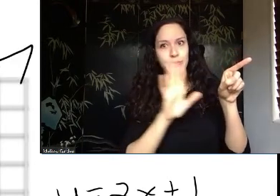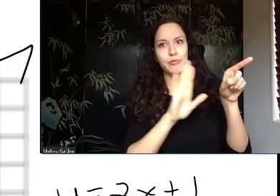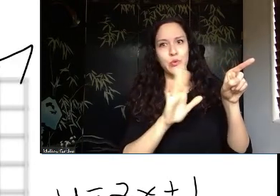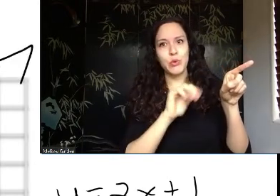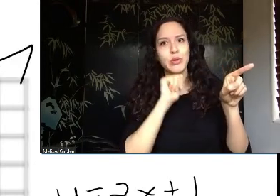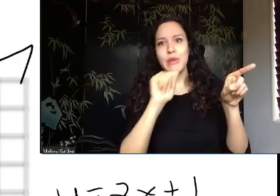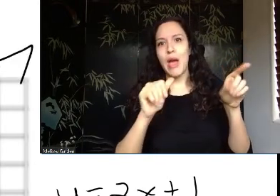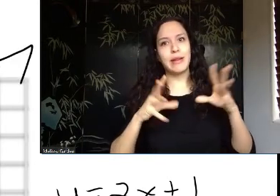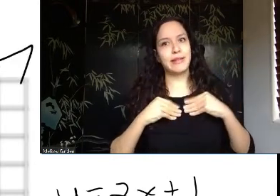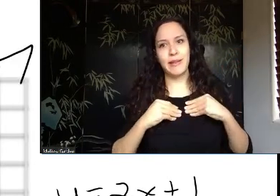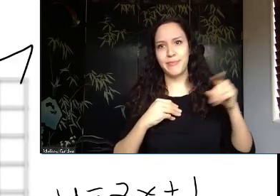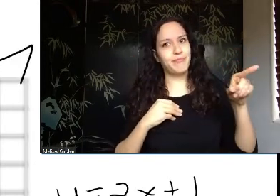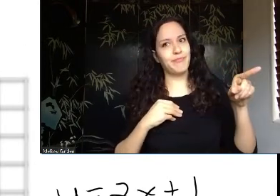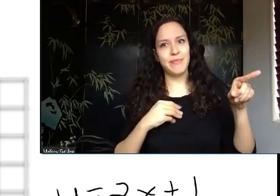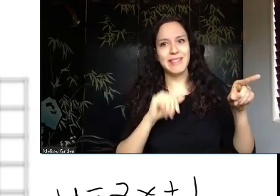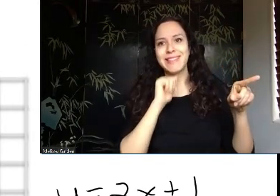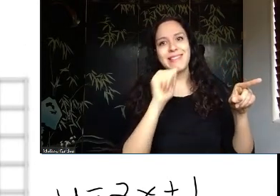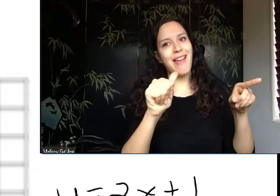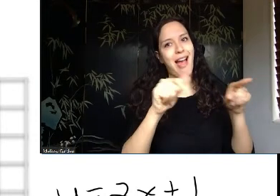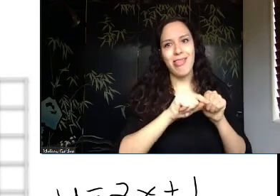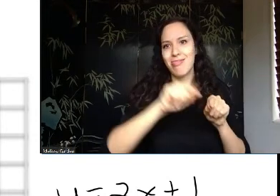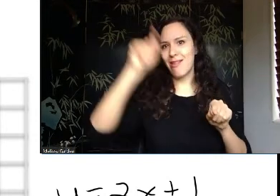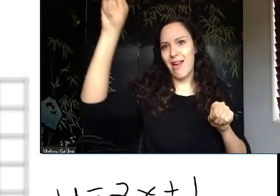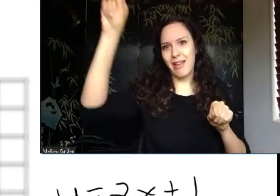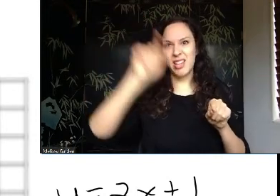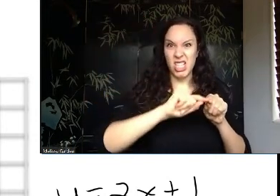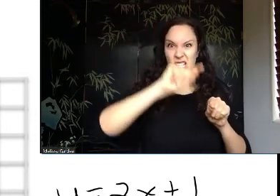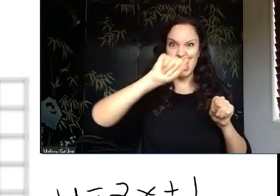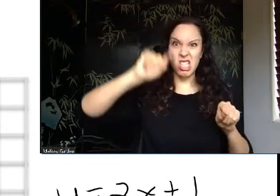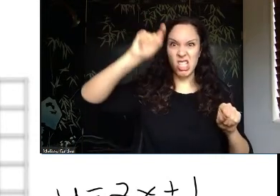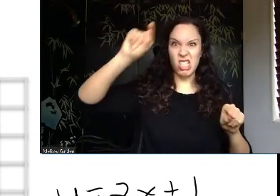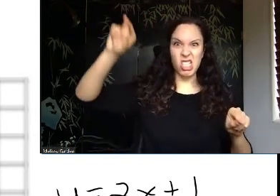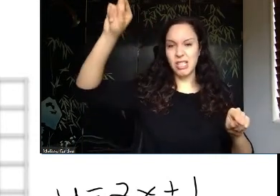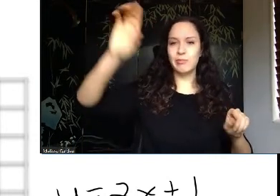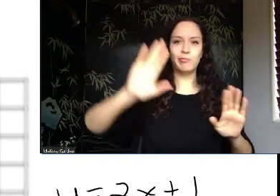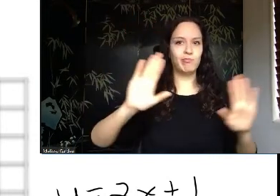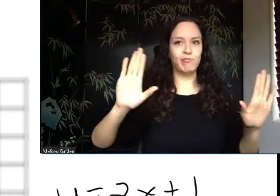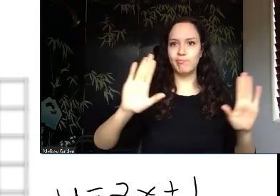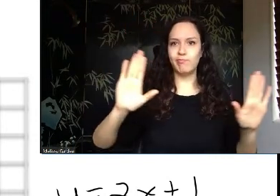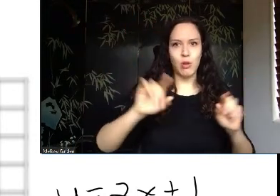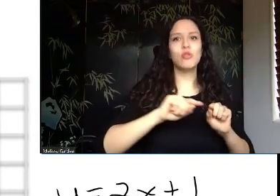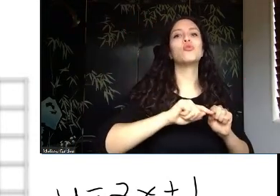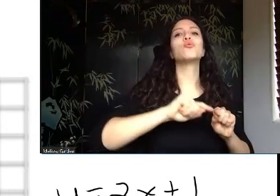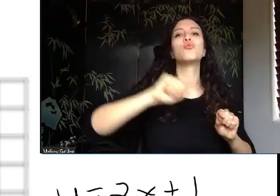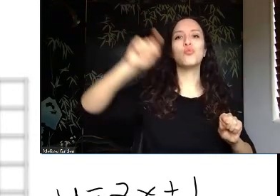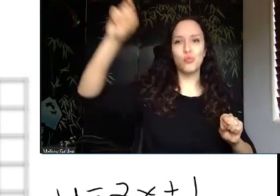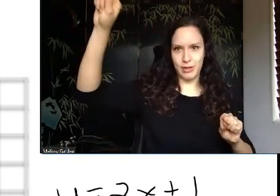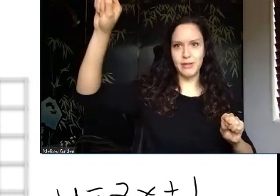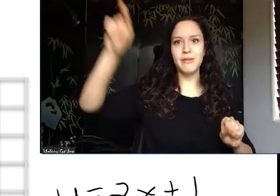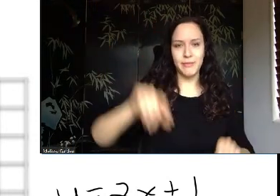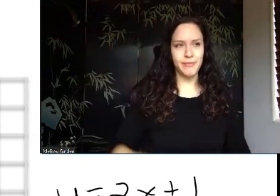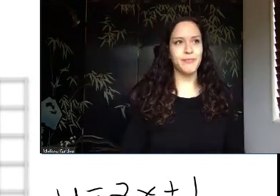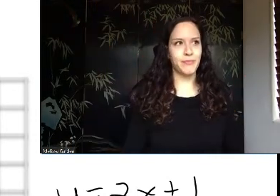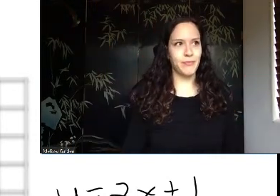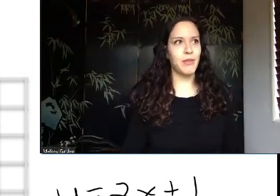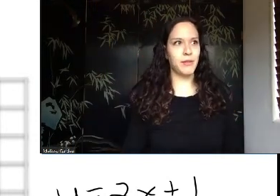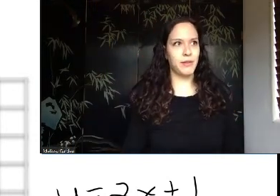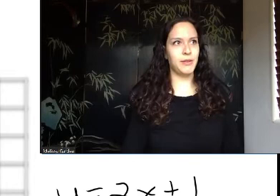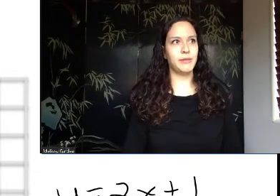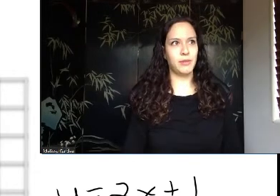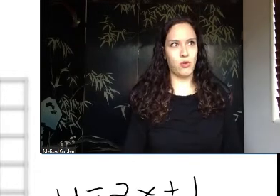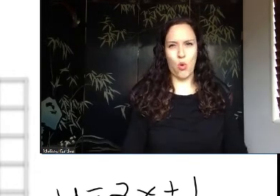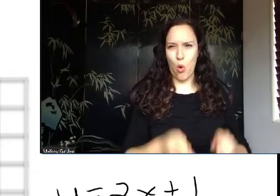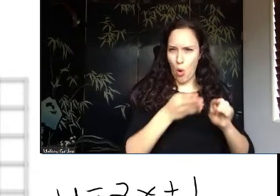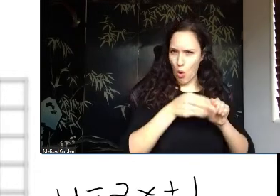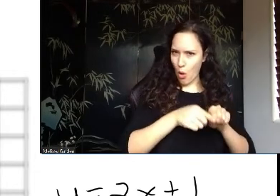That's definitely not a line. Okay, so please make sure that you draw it as straight as you can and all the